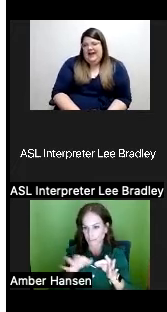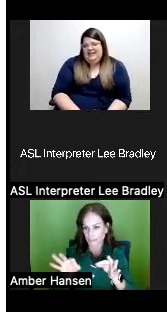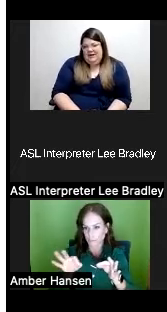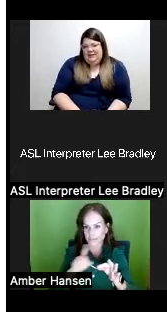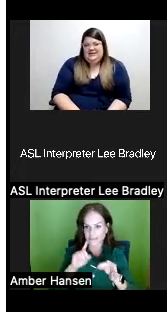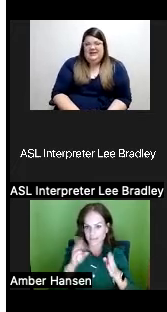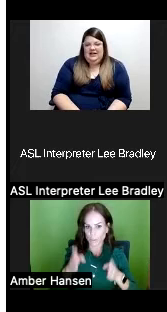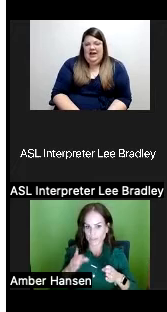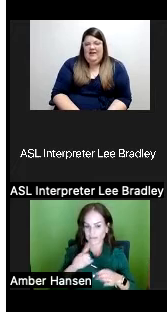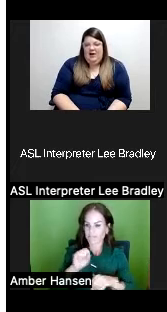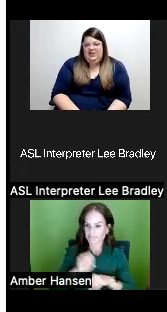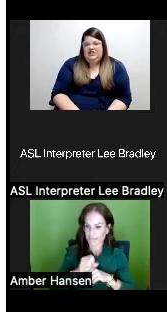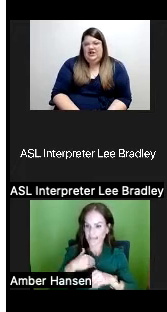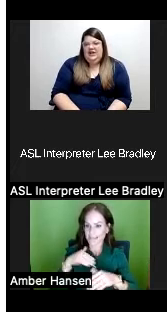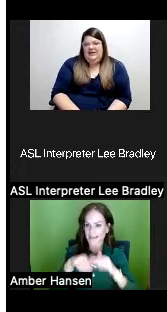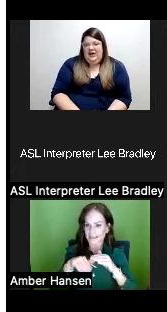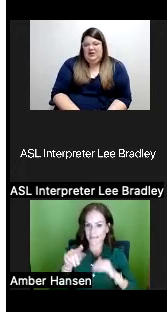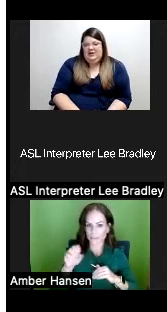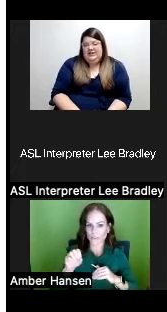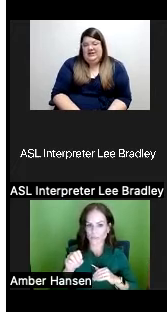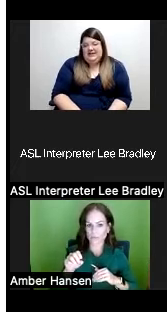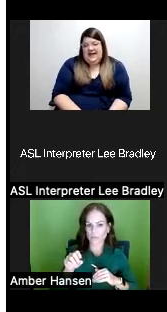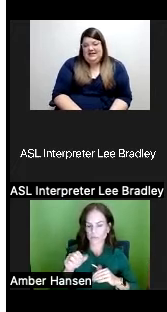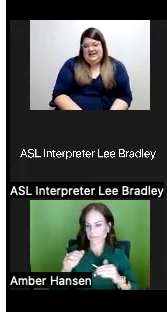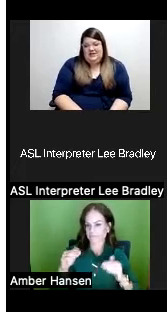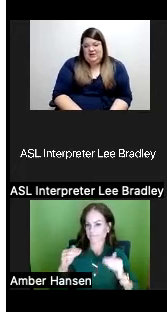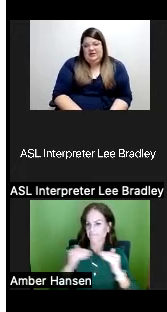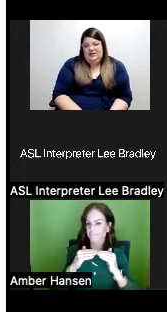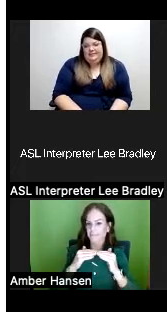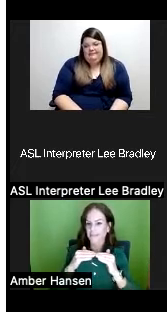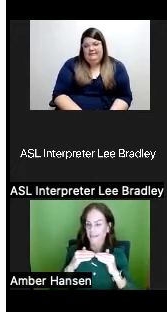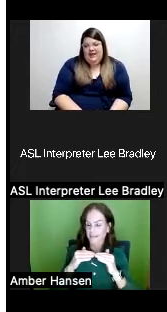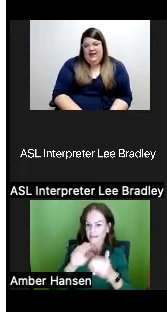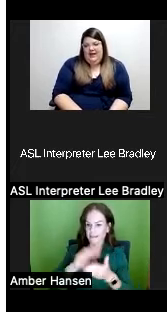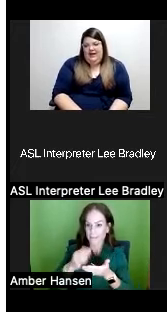an estimate, basically, of how much language a person has access to.